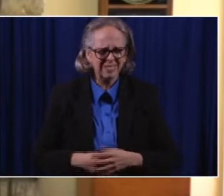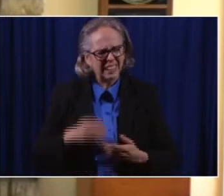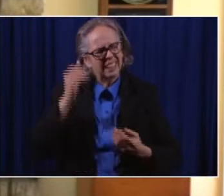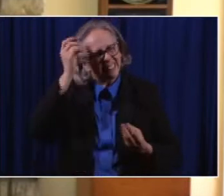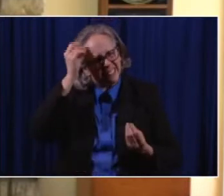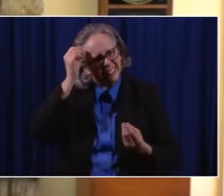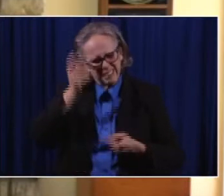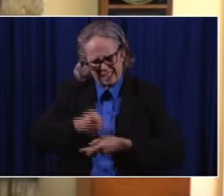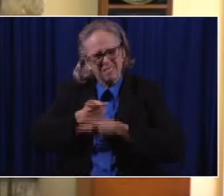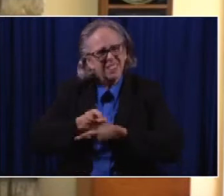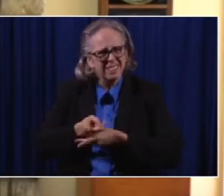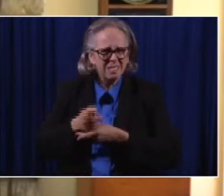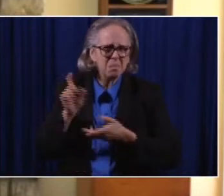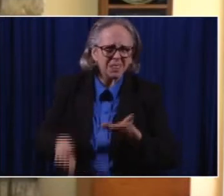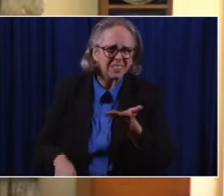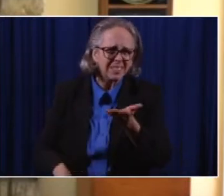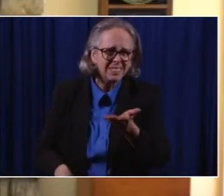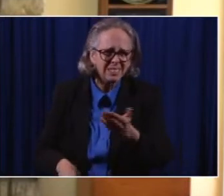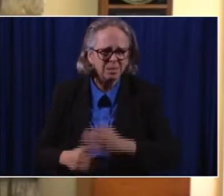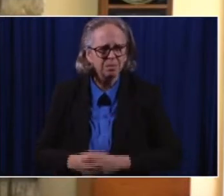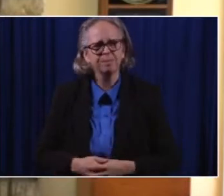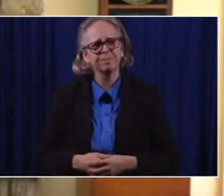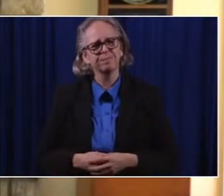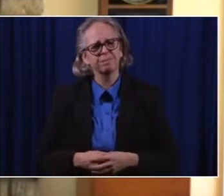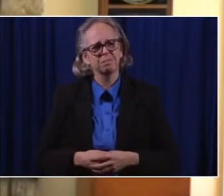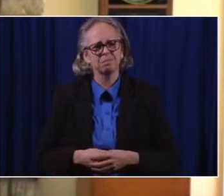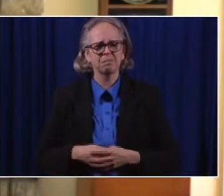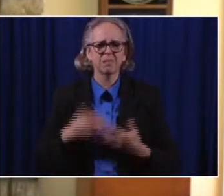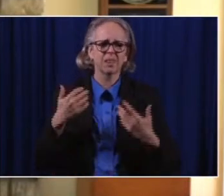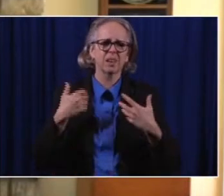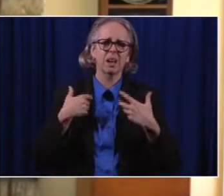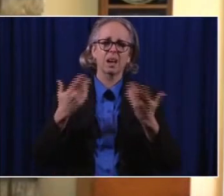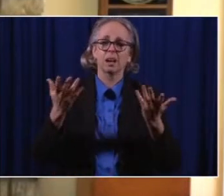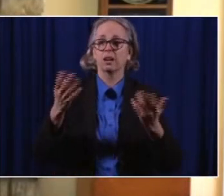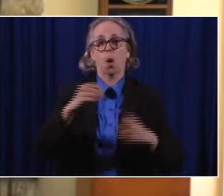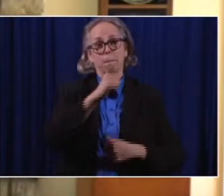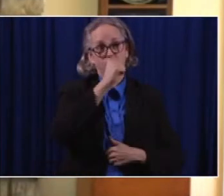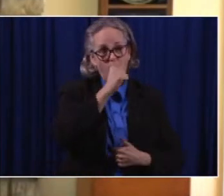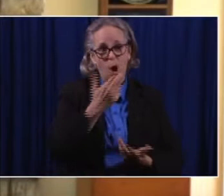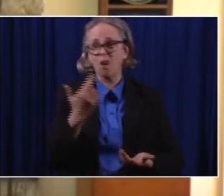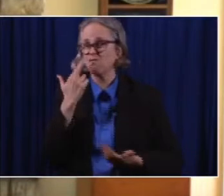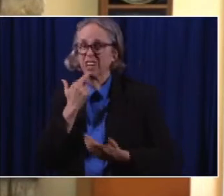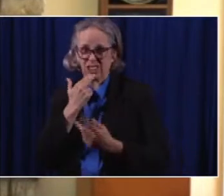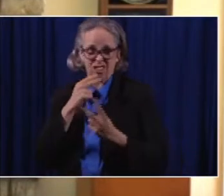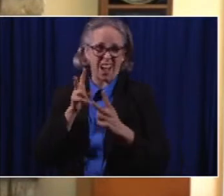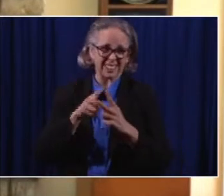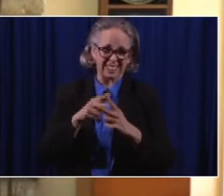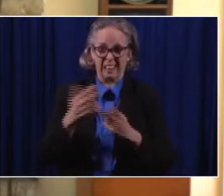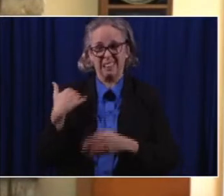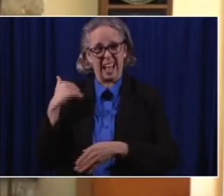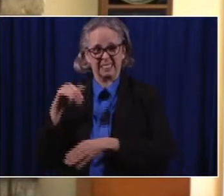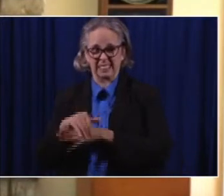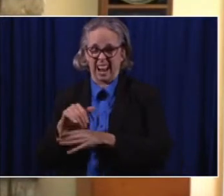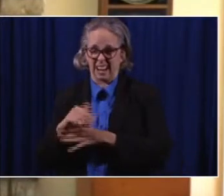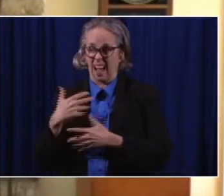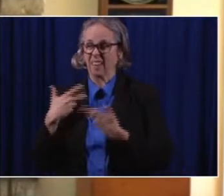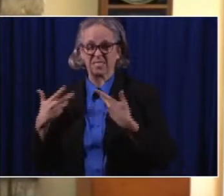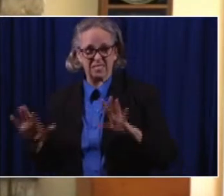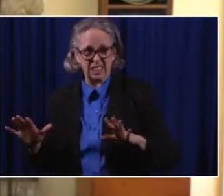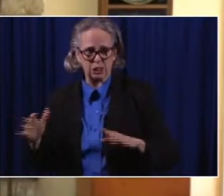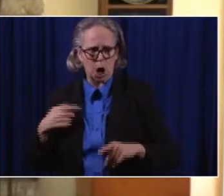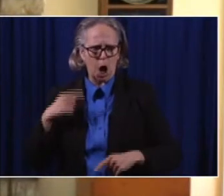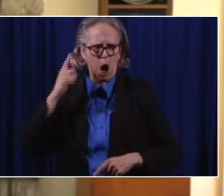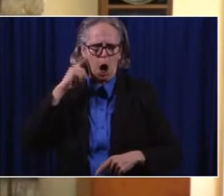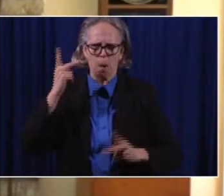also talked about bars and restaurants. Now, of course, I've got a lot of feedback in regard to bars and restaurants.